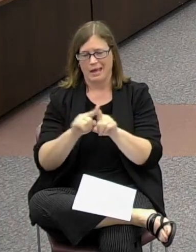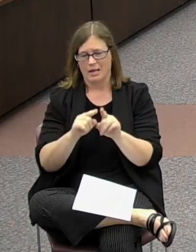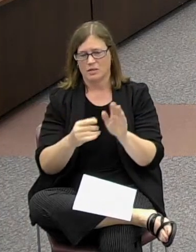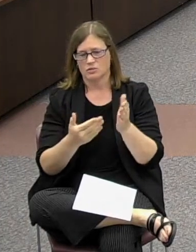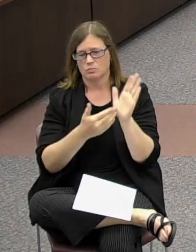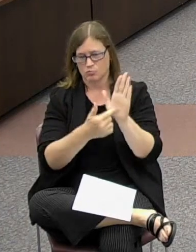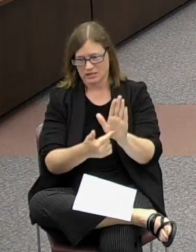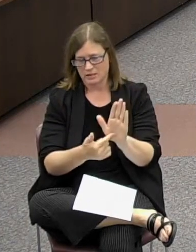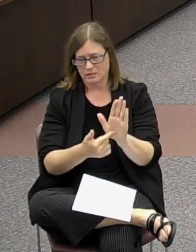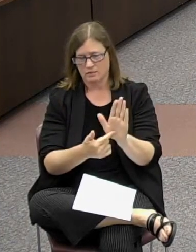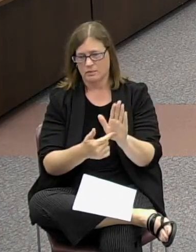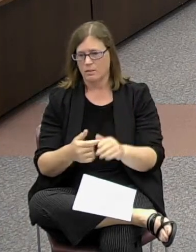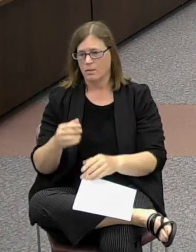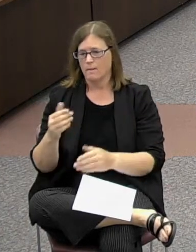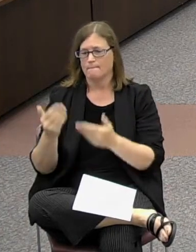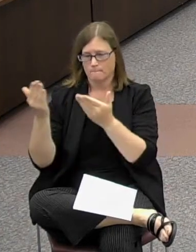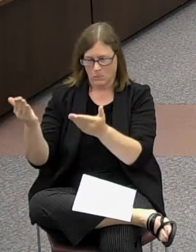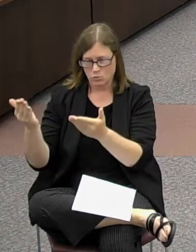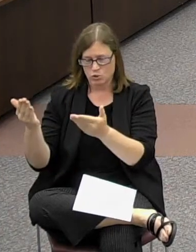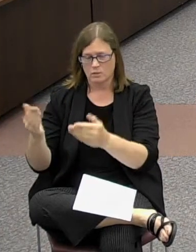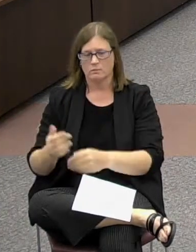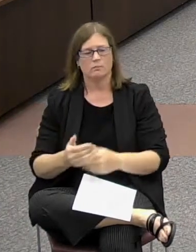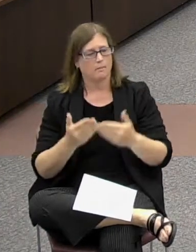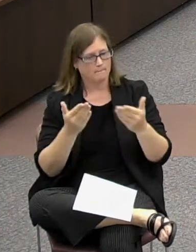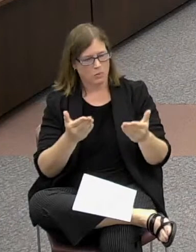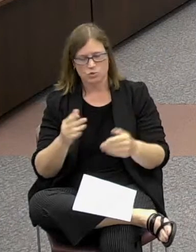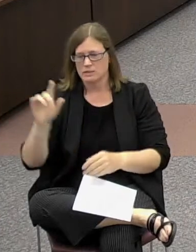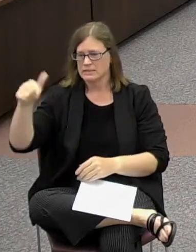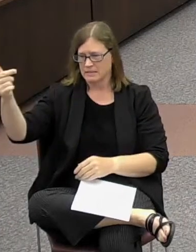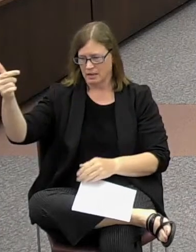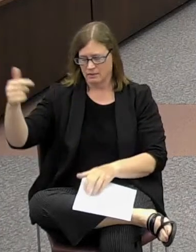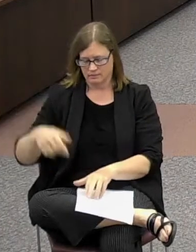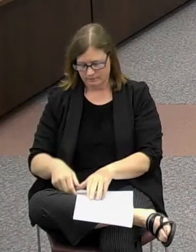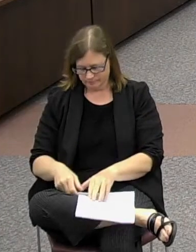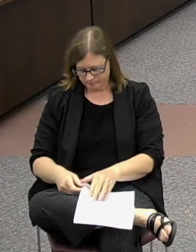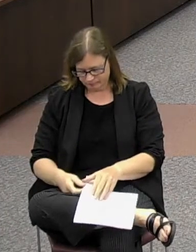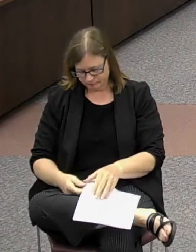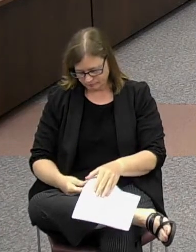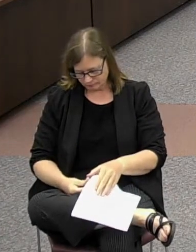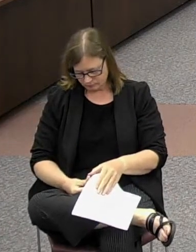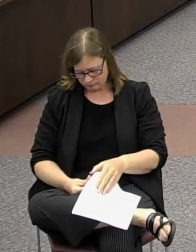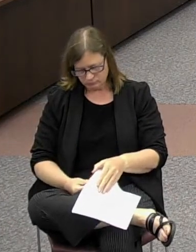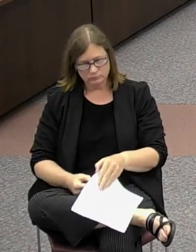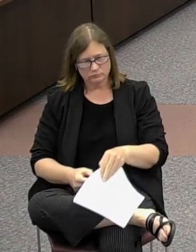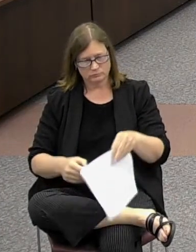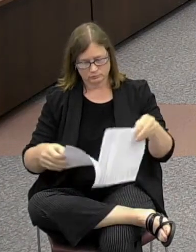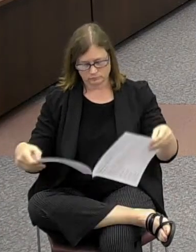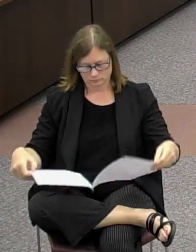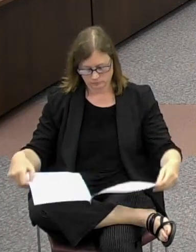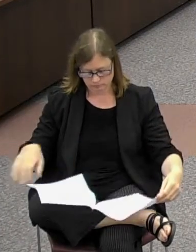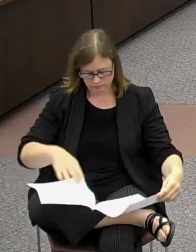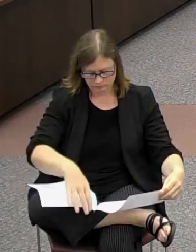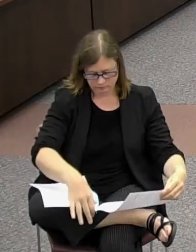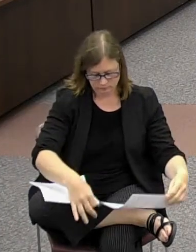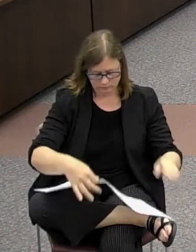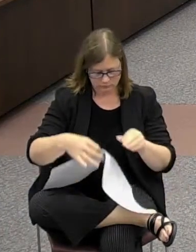motion. Motion. Heather's motion, Debbie's second. Before we take a vote, I just want